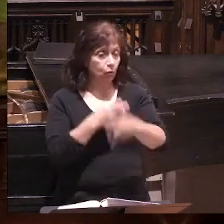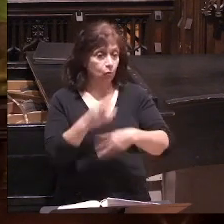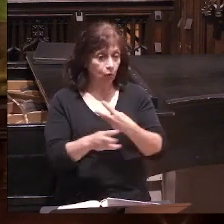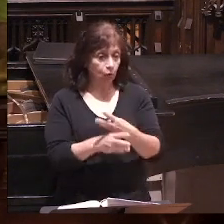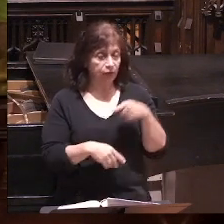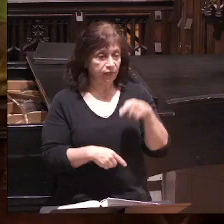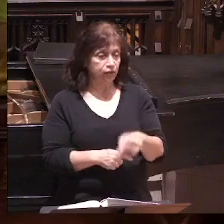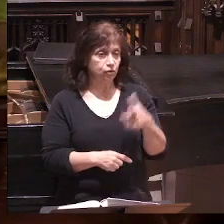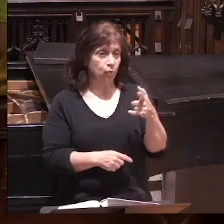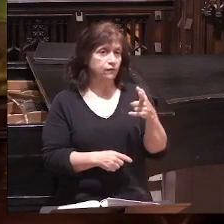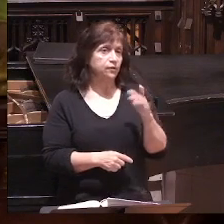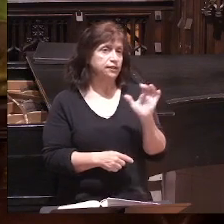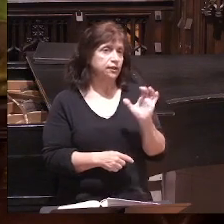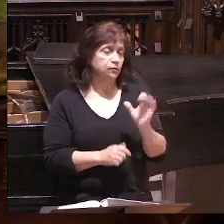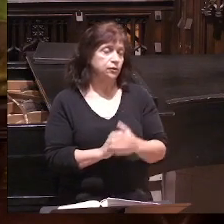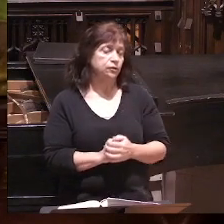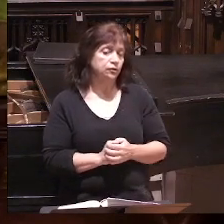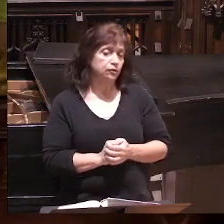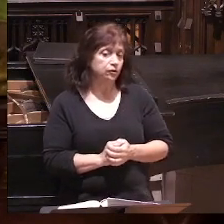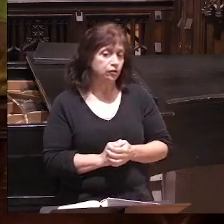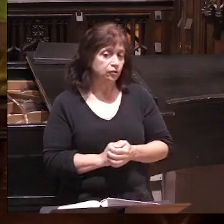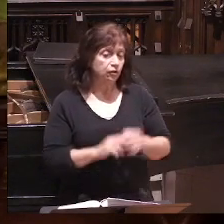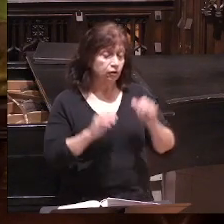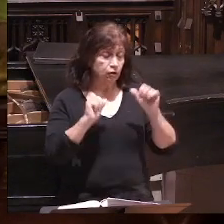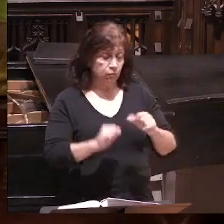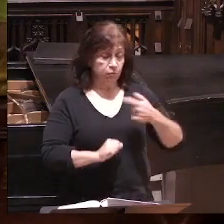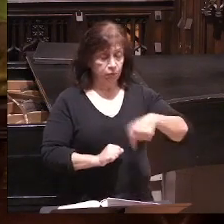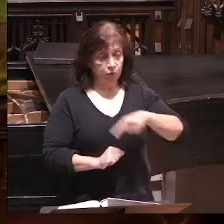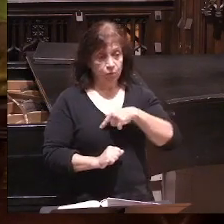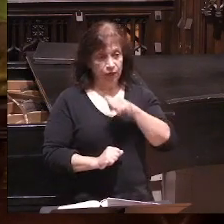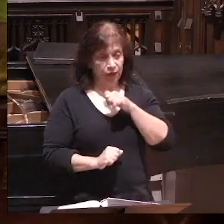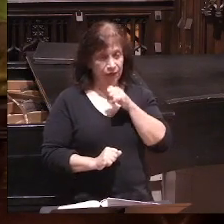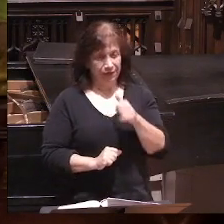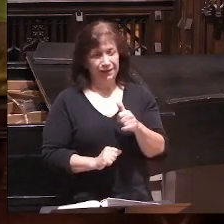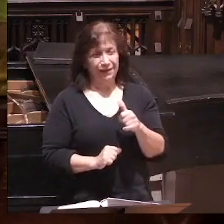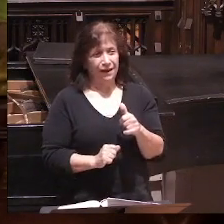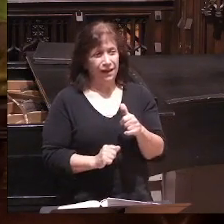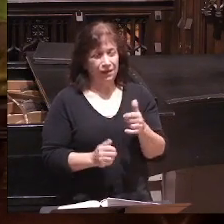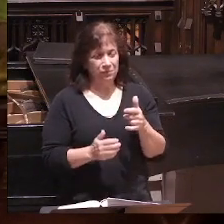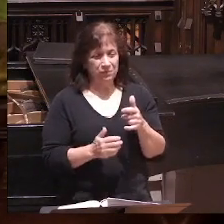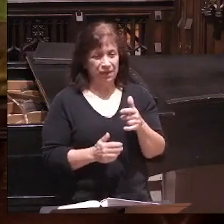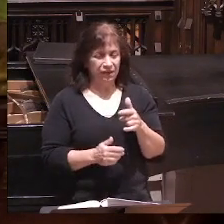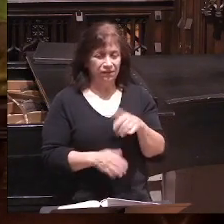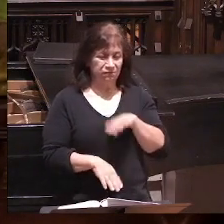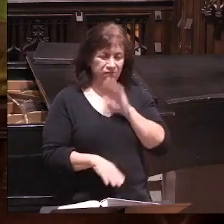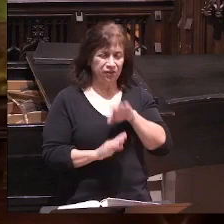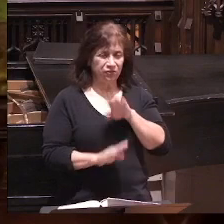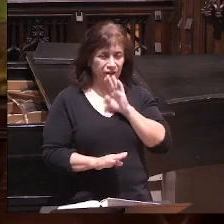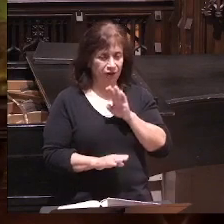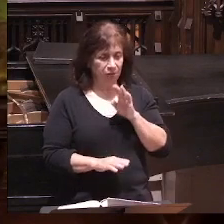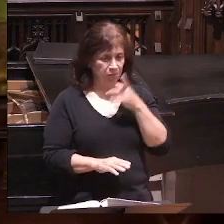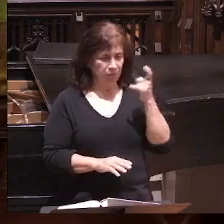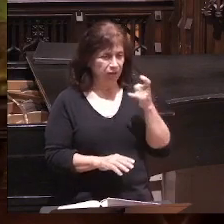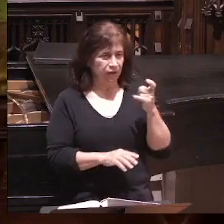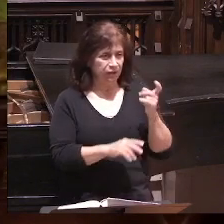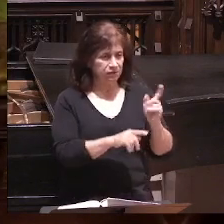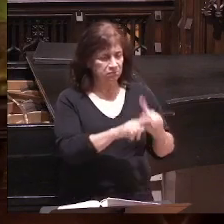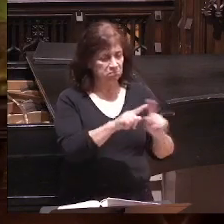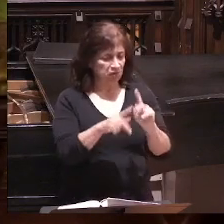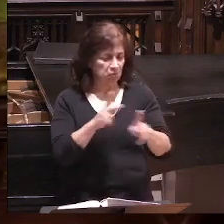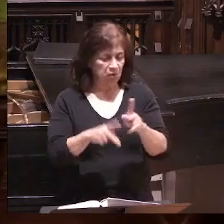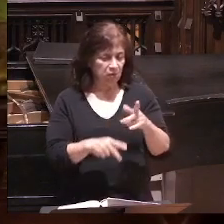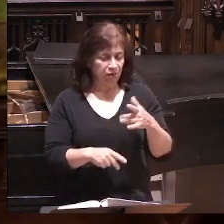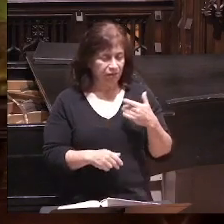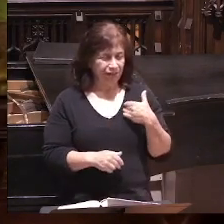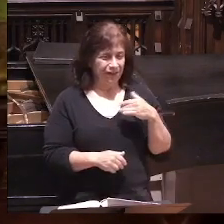21st century. May we not be disillusioned because of the deceit of people's hearts. May we not